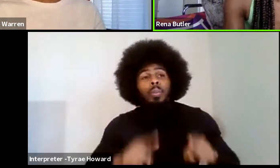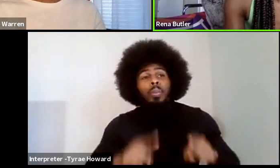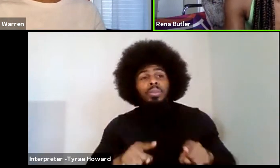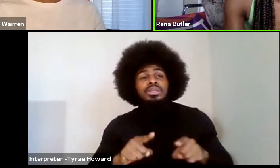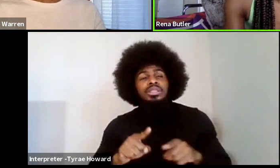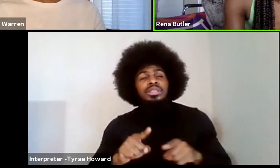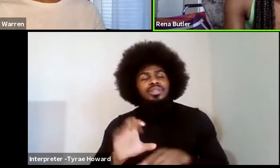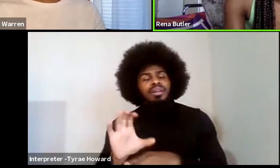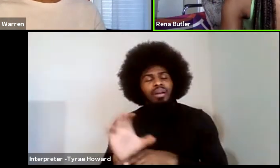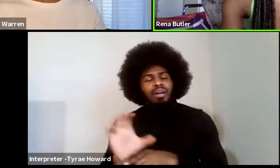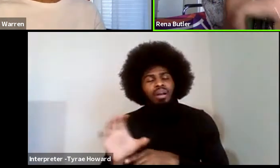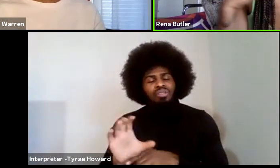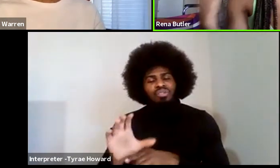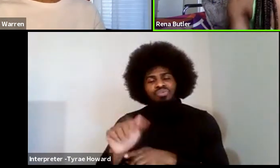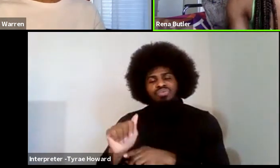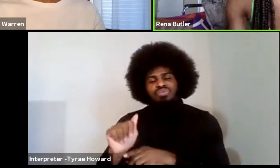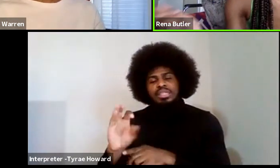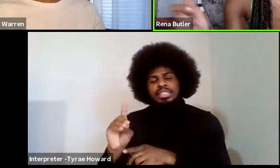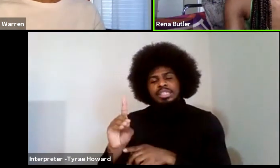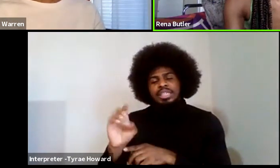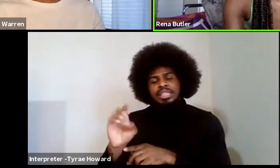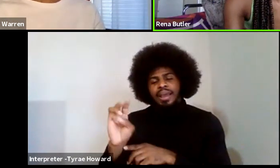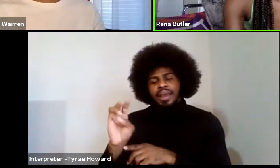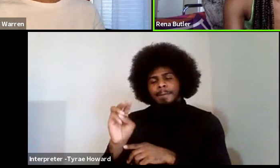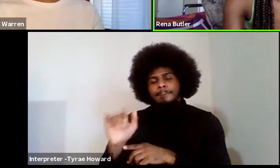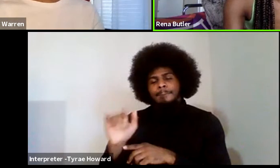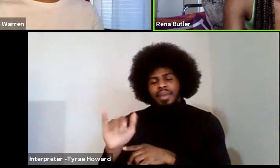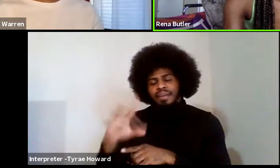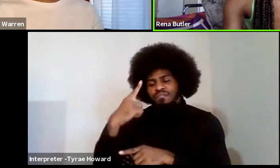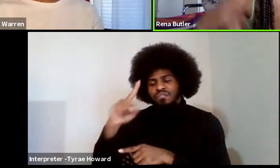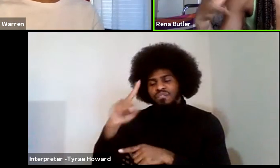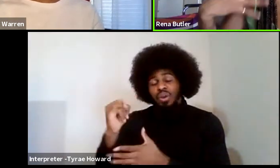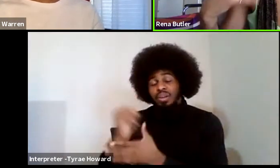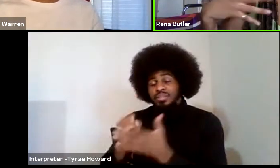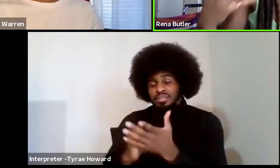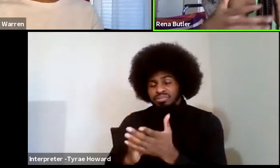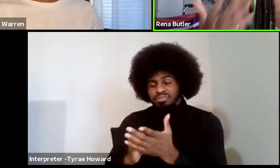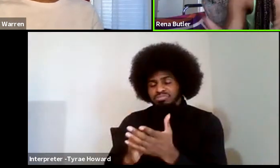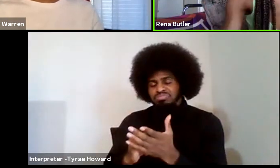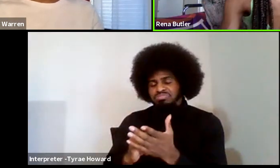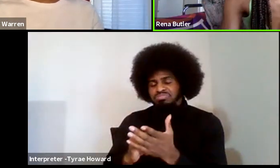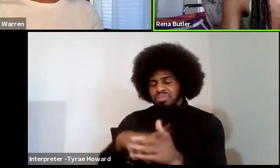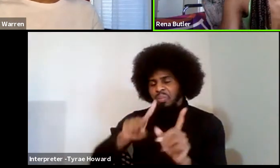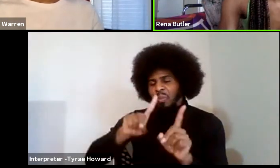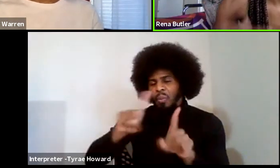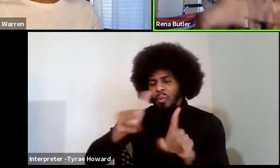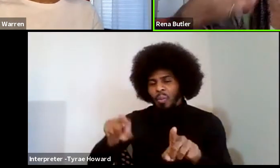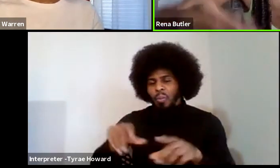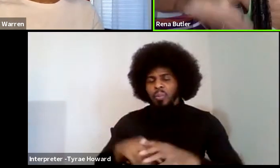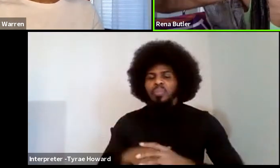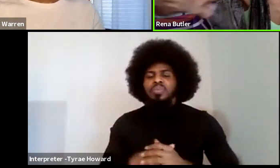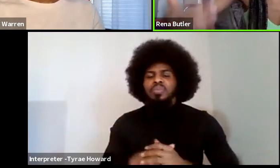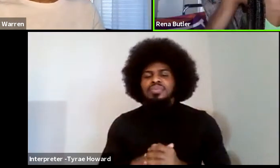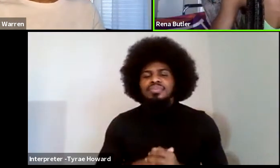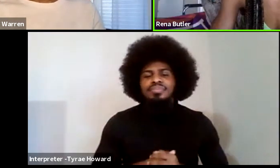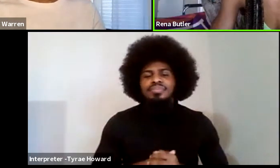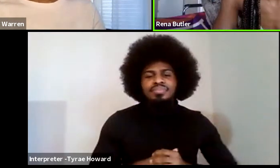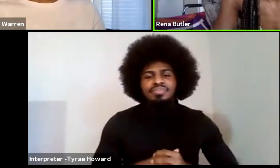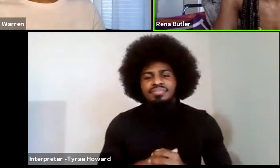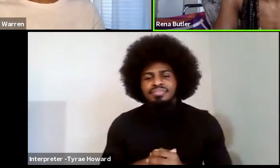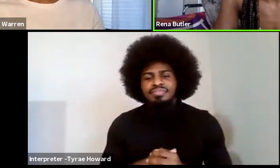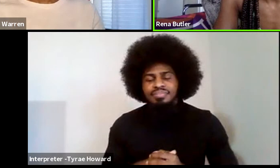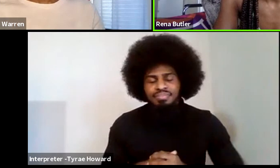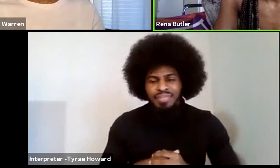and then SUNY Purchase. And while at SUNY Purchase, this all ties into, I'm all segueing